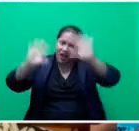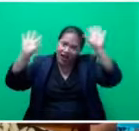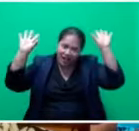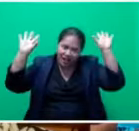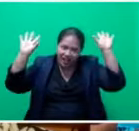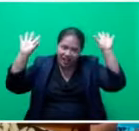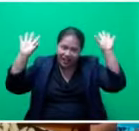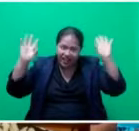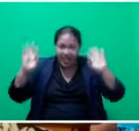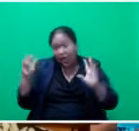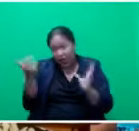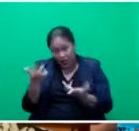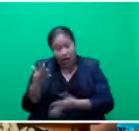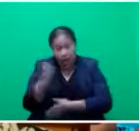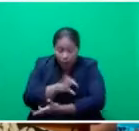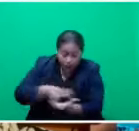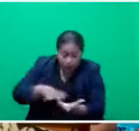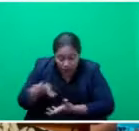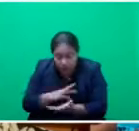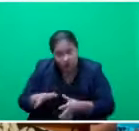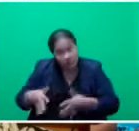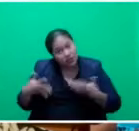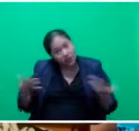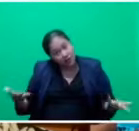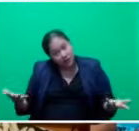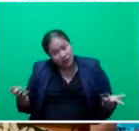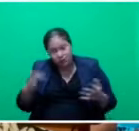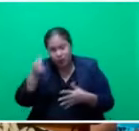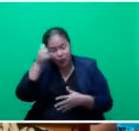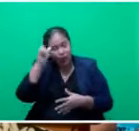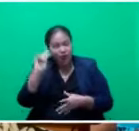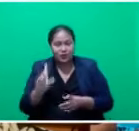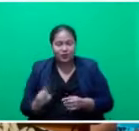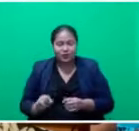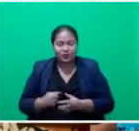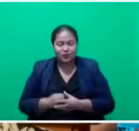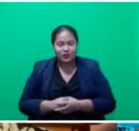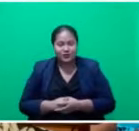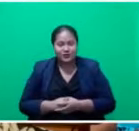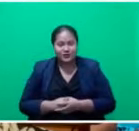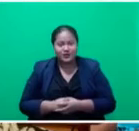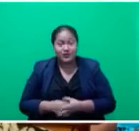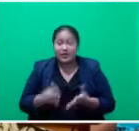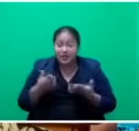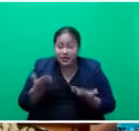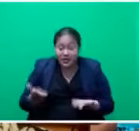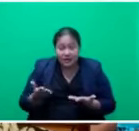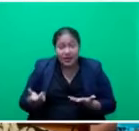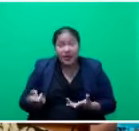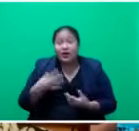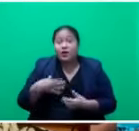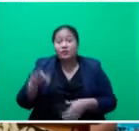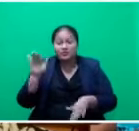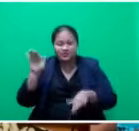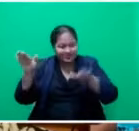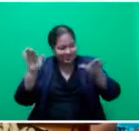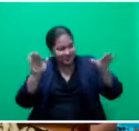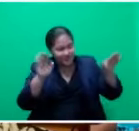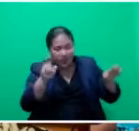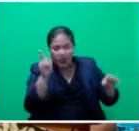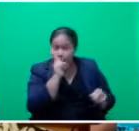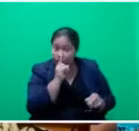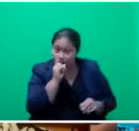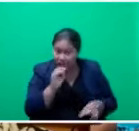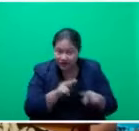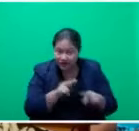goes along. And therefore, Mr. Speaker, we are calling on the people of Fiji to change all of